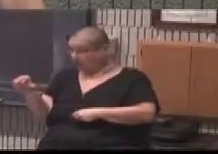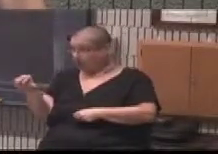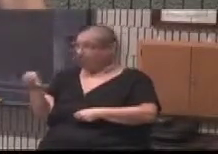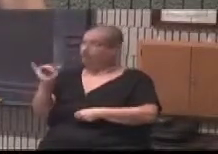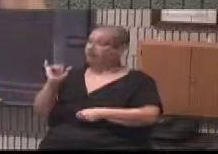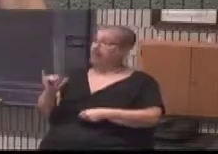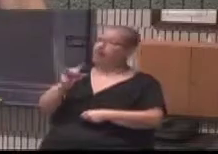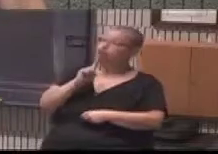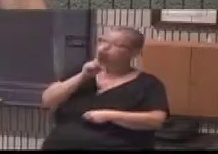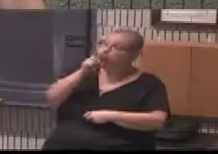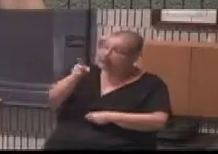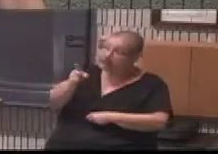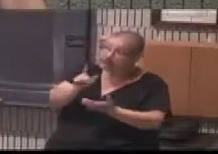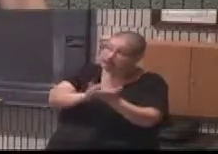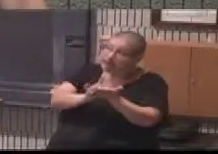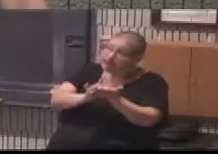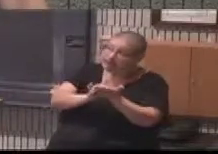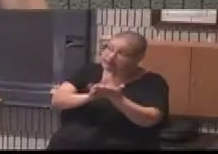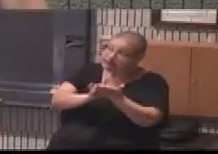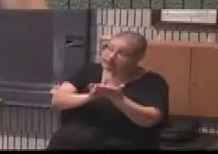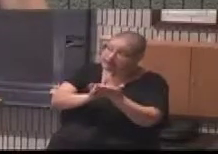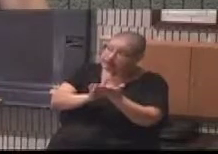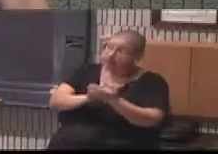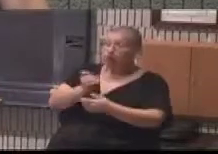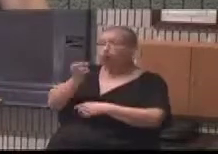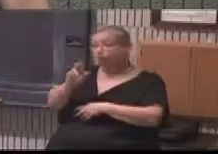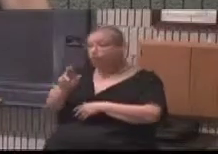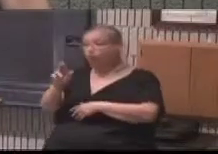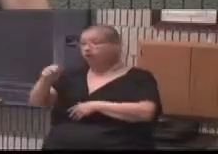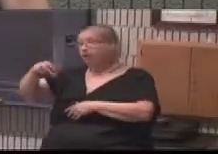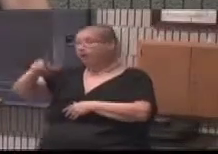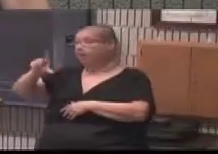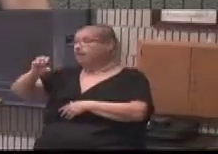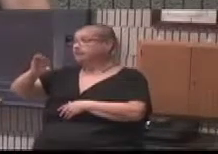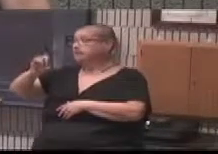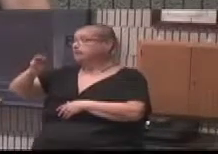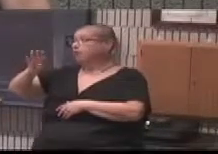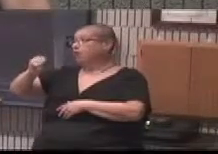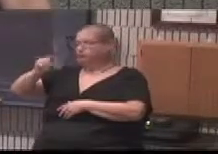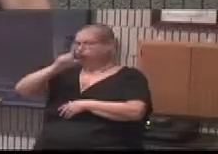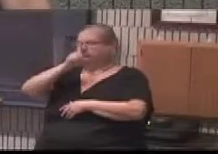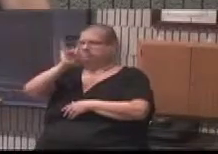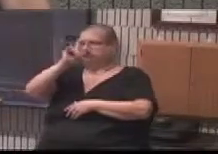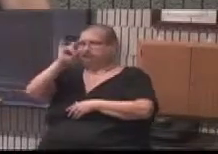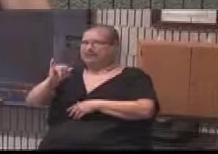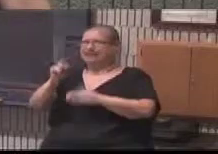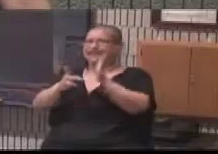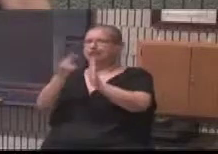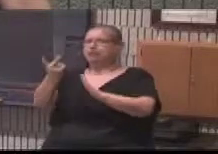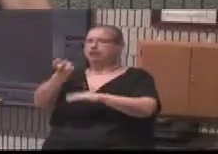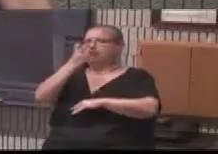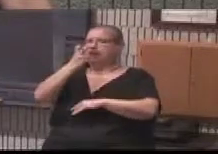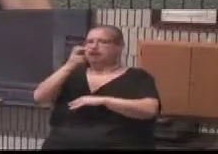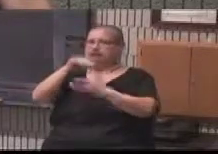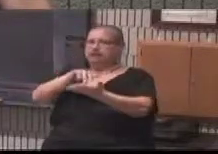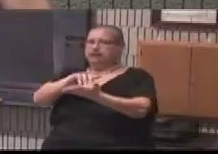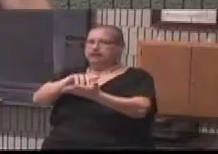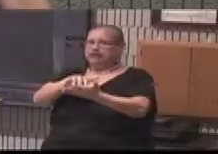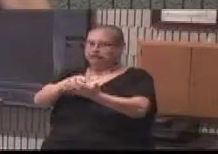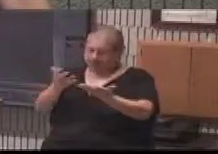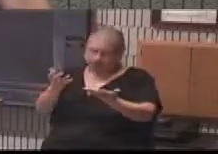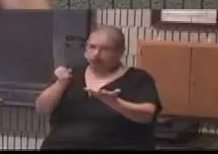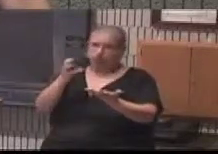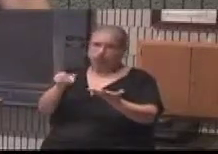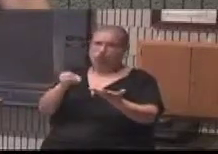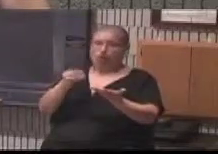real drug or the placebo, because it is a double-blind study, I do believe that in my case, it is making a difference. Maybe